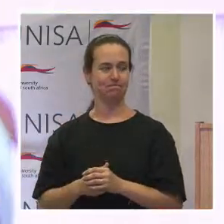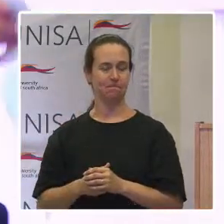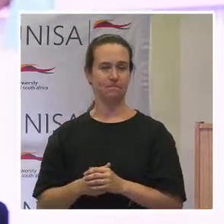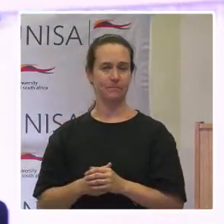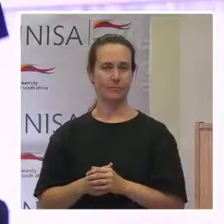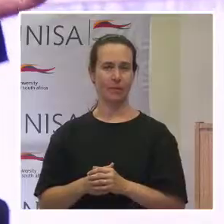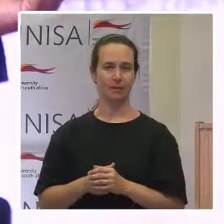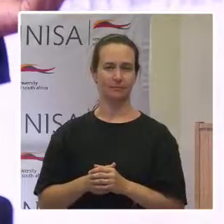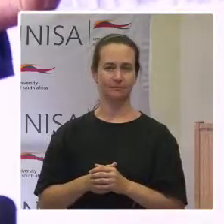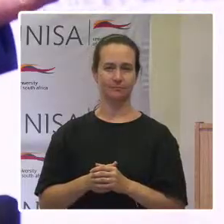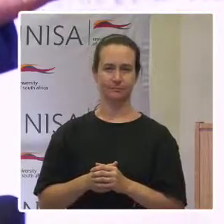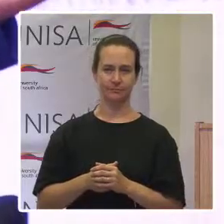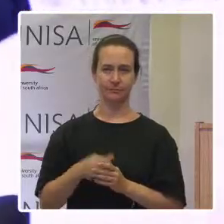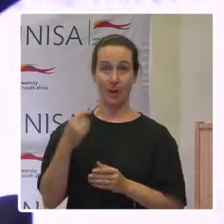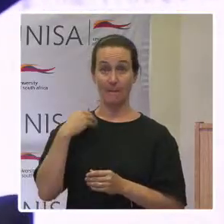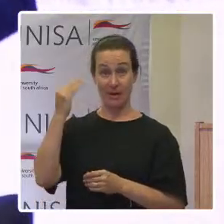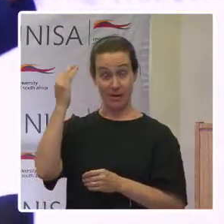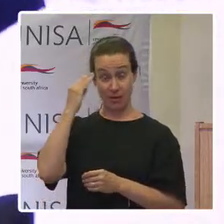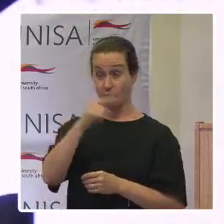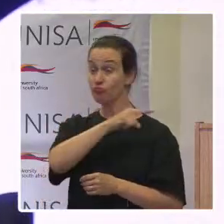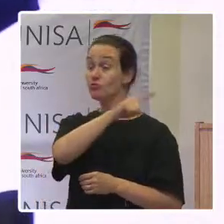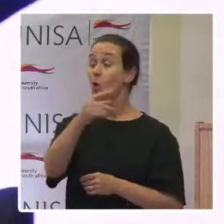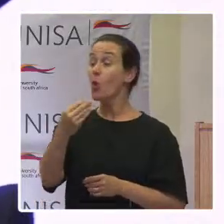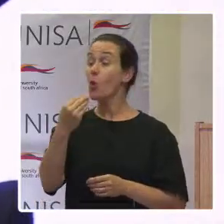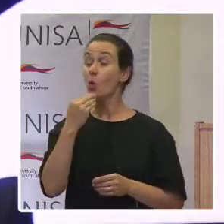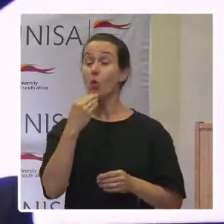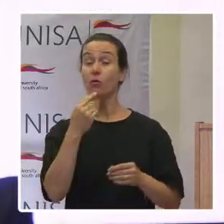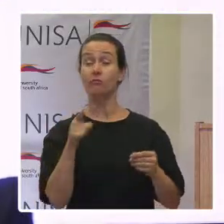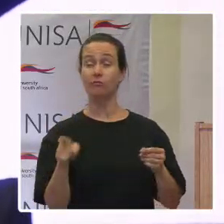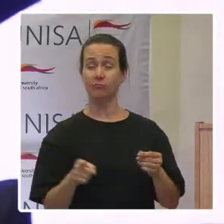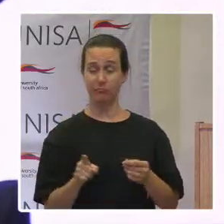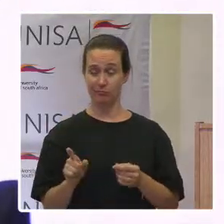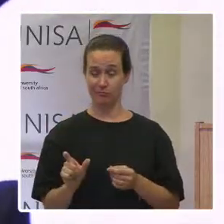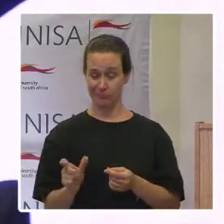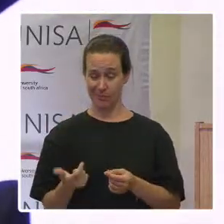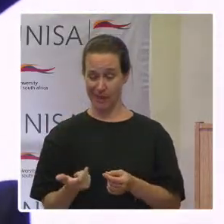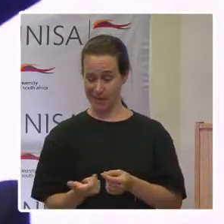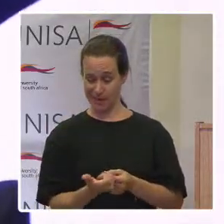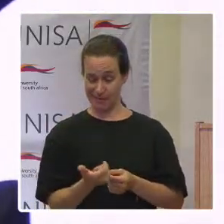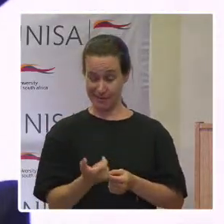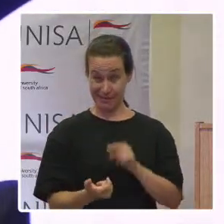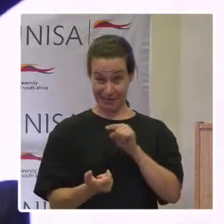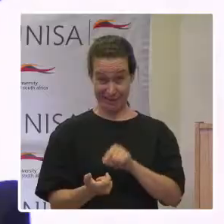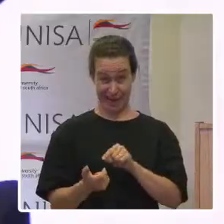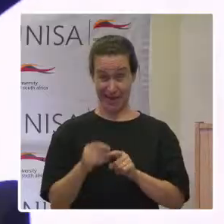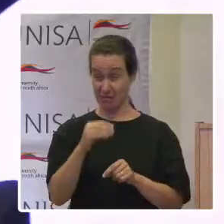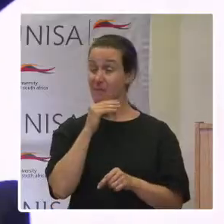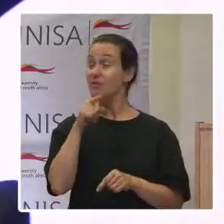know that those of you who didn't do the challenge could not eat.